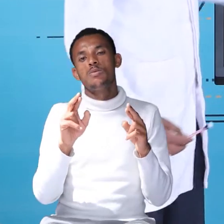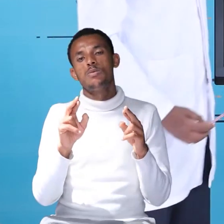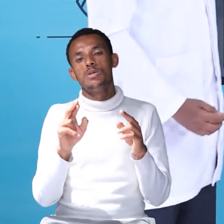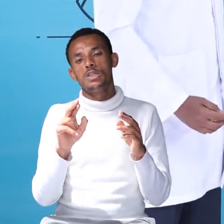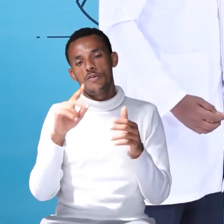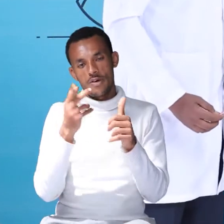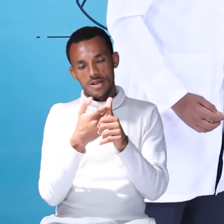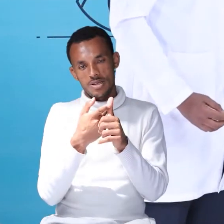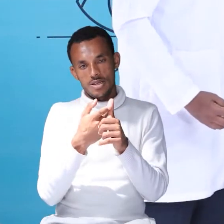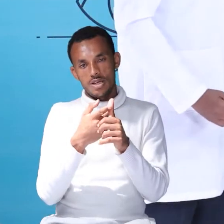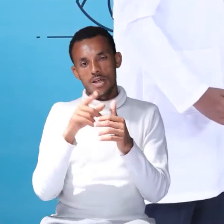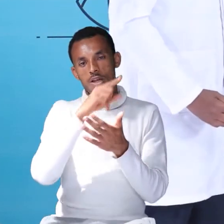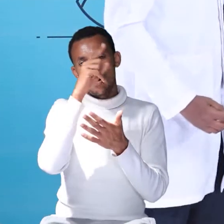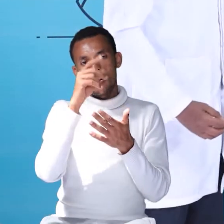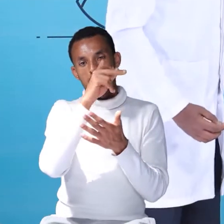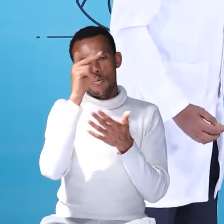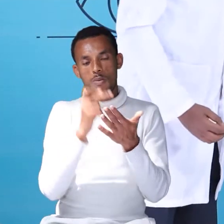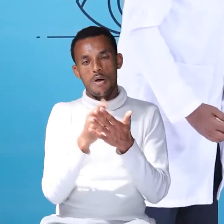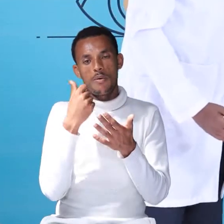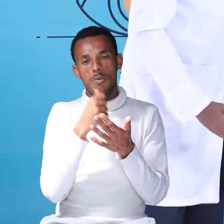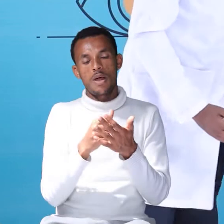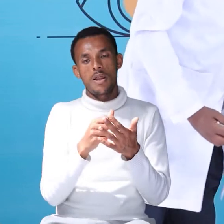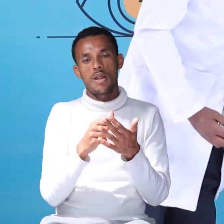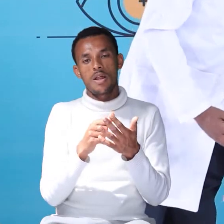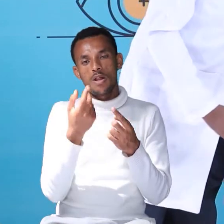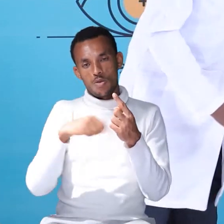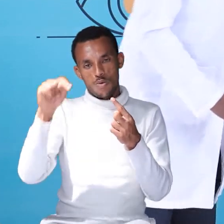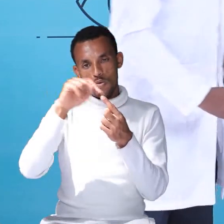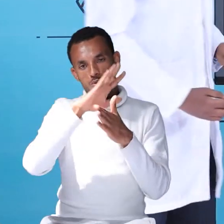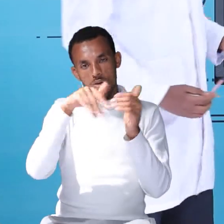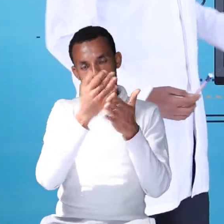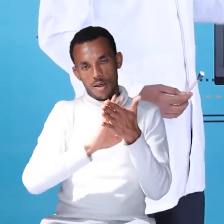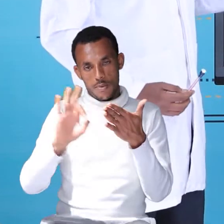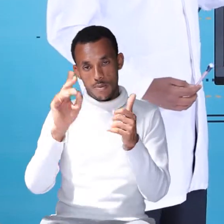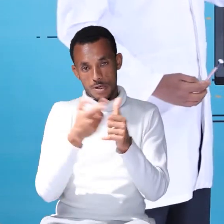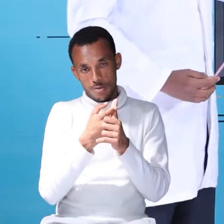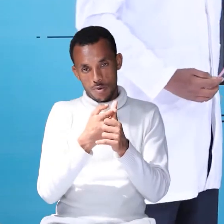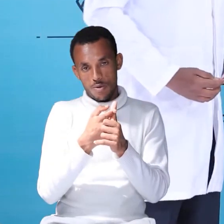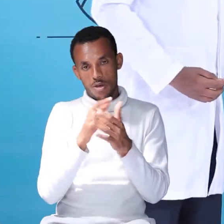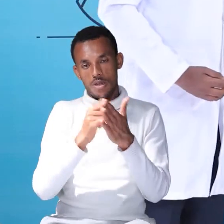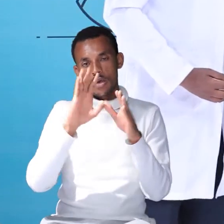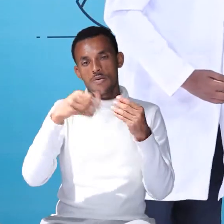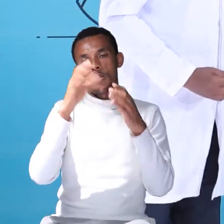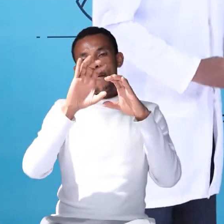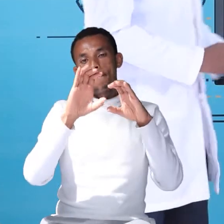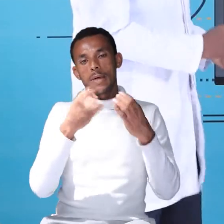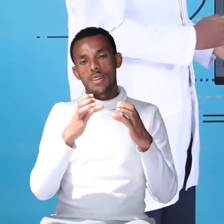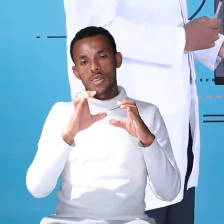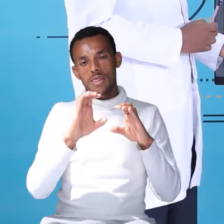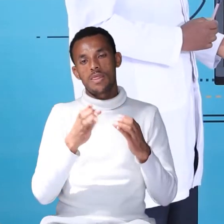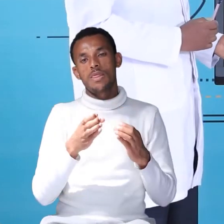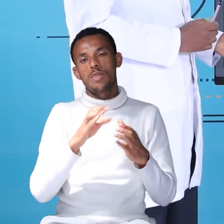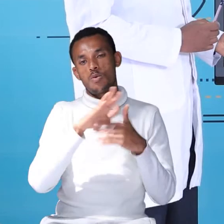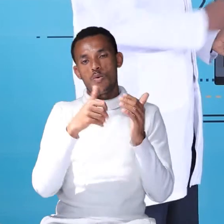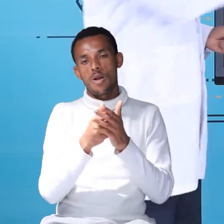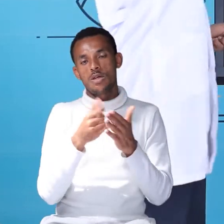first one, female diploma holders to total number of teachers. It gives part to whole it will be.